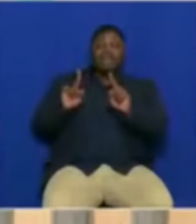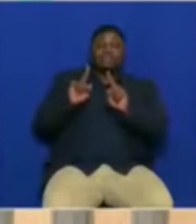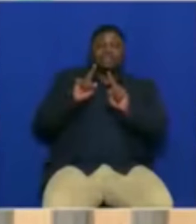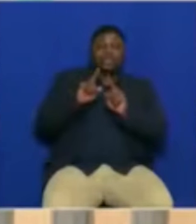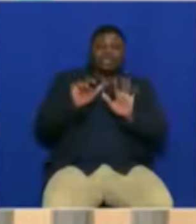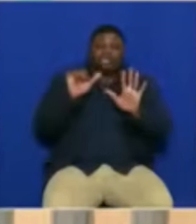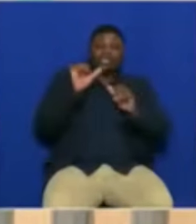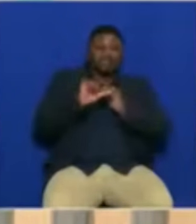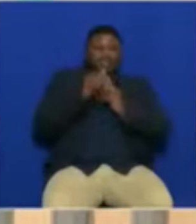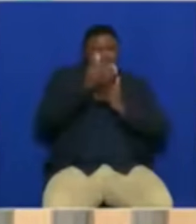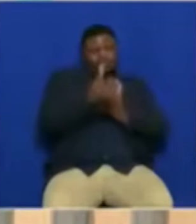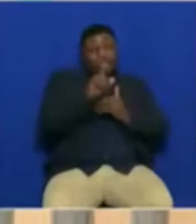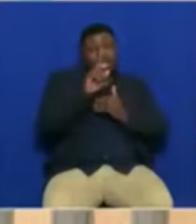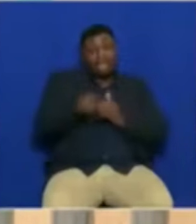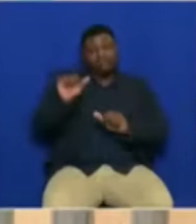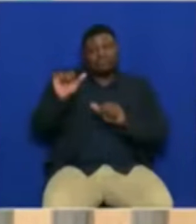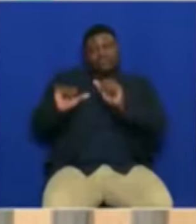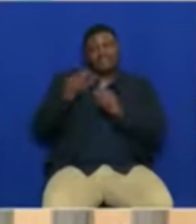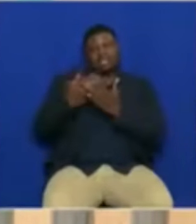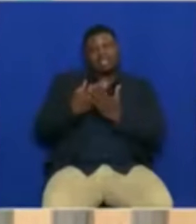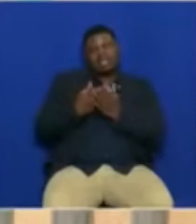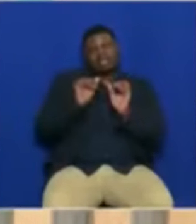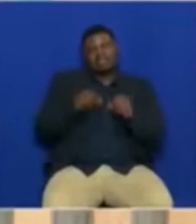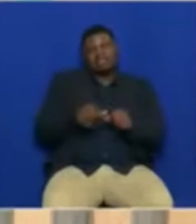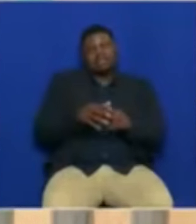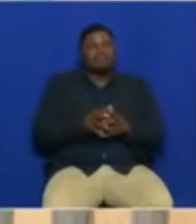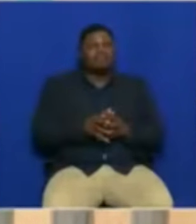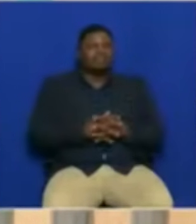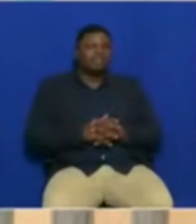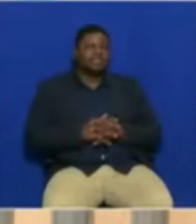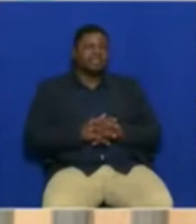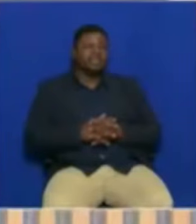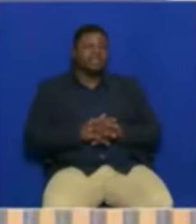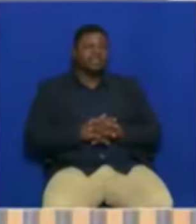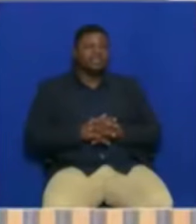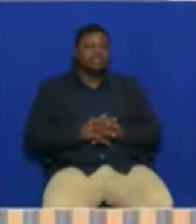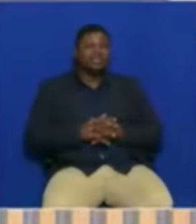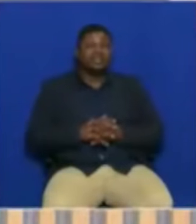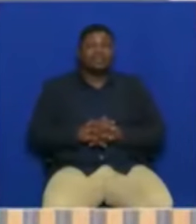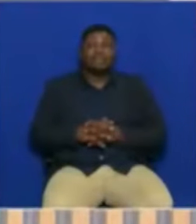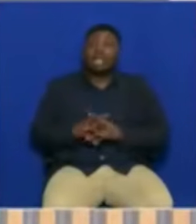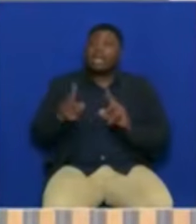I will. And then she was charged before that 6 months even